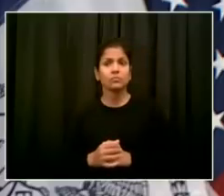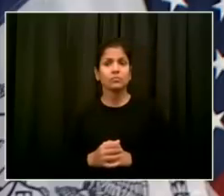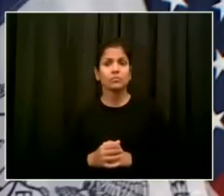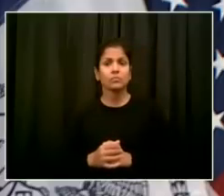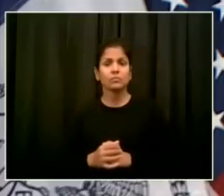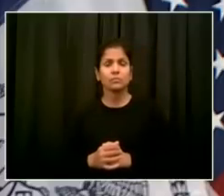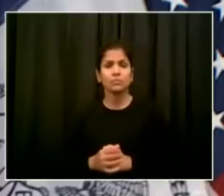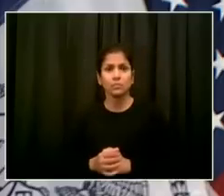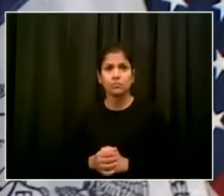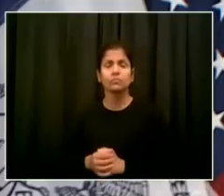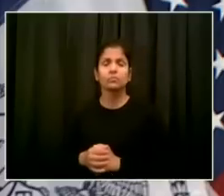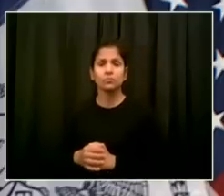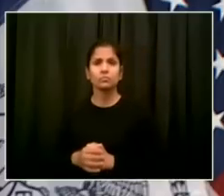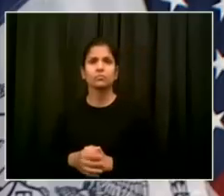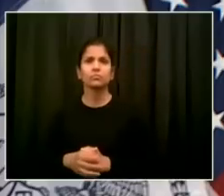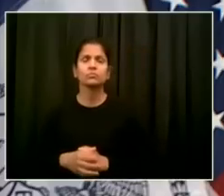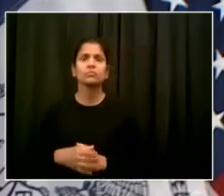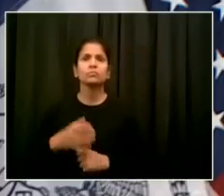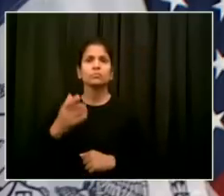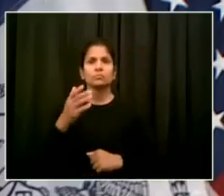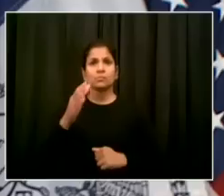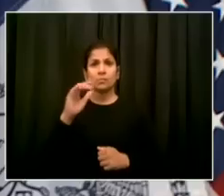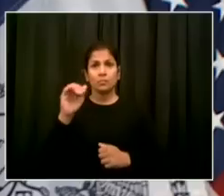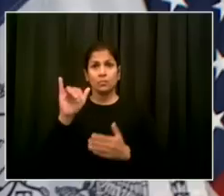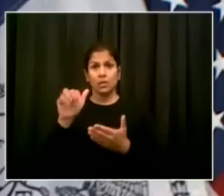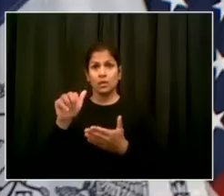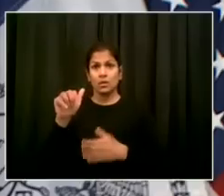Next up, we have Ari from The Forward.